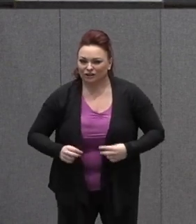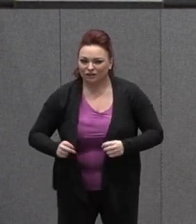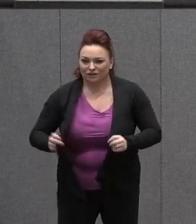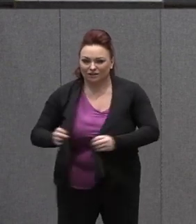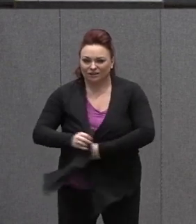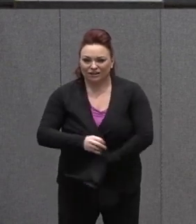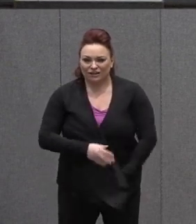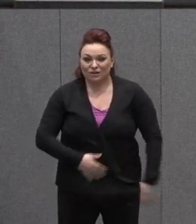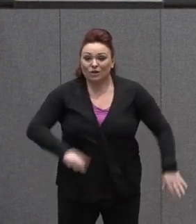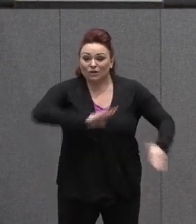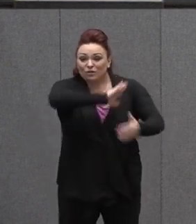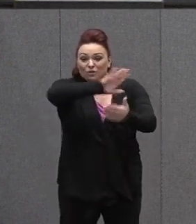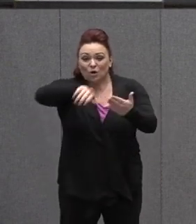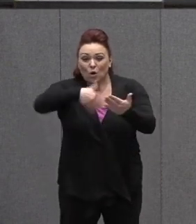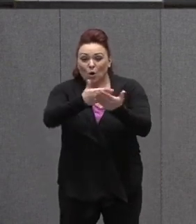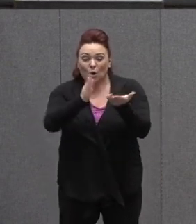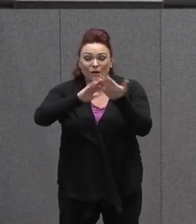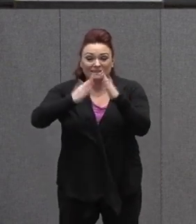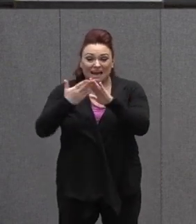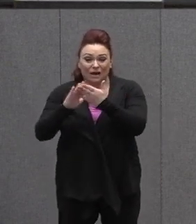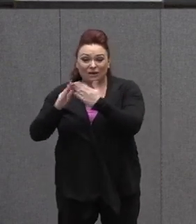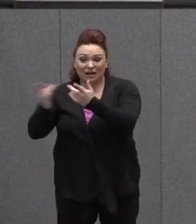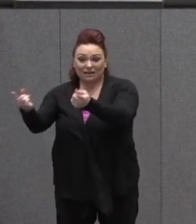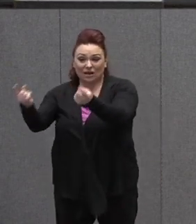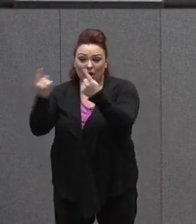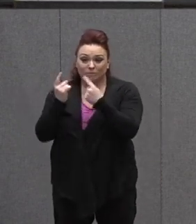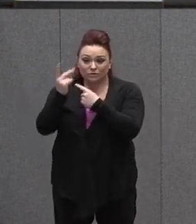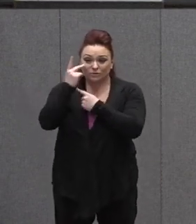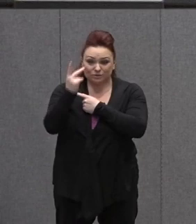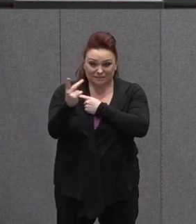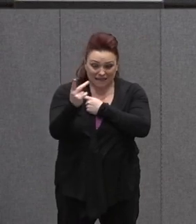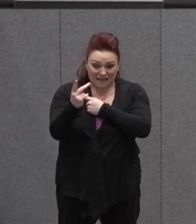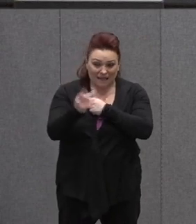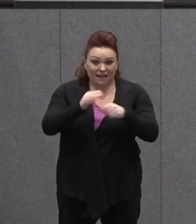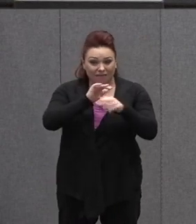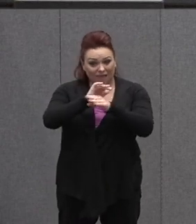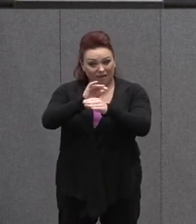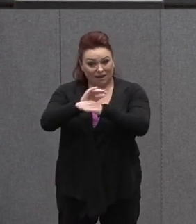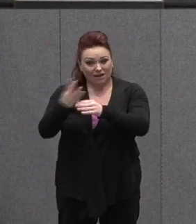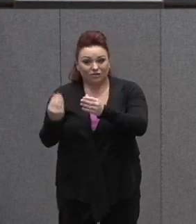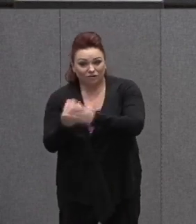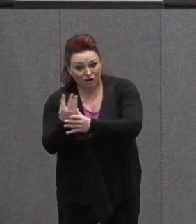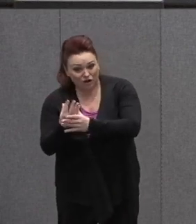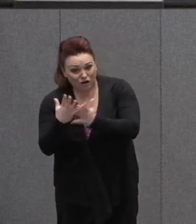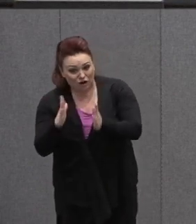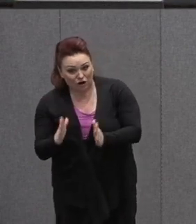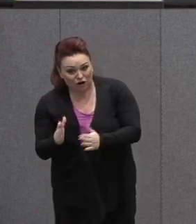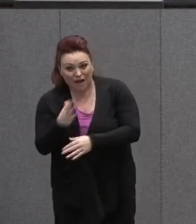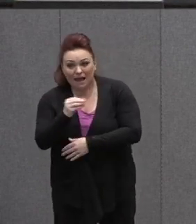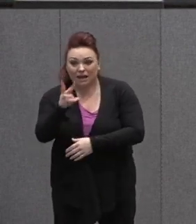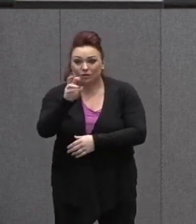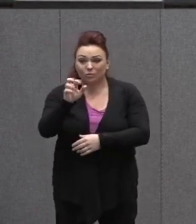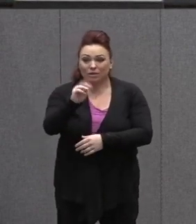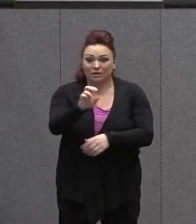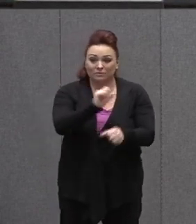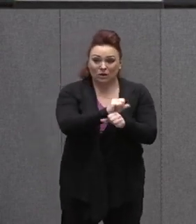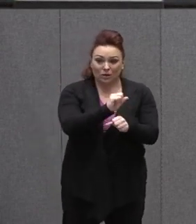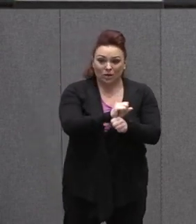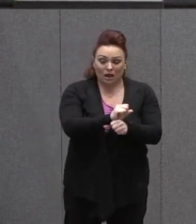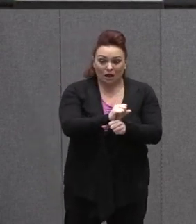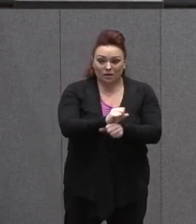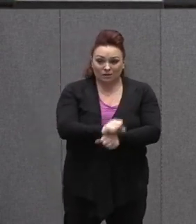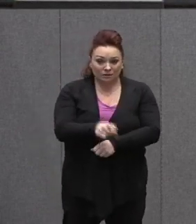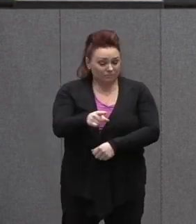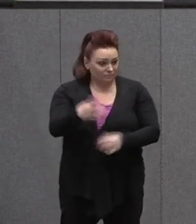The whole town had come out to admire the night gardener's and William's hard work. Wow, look how colorful this page